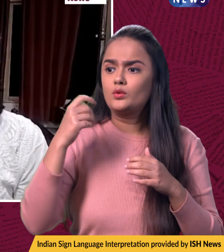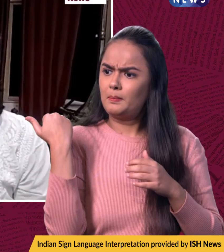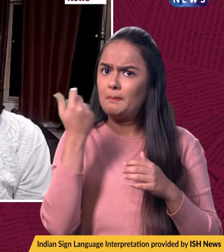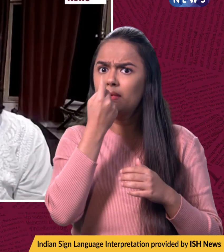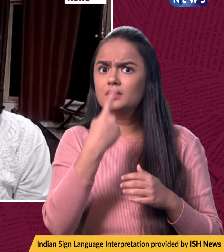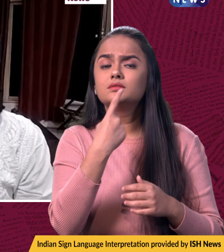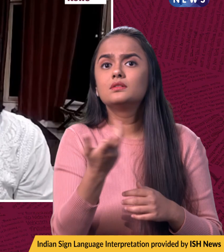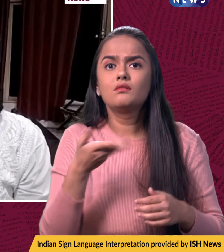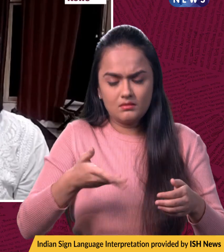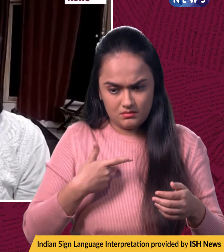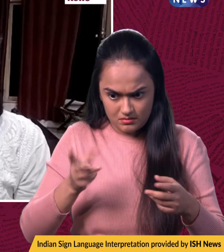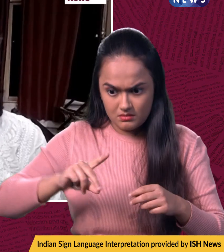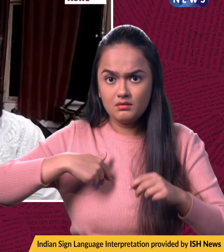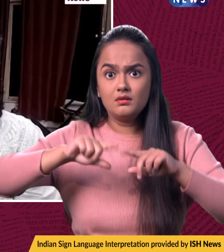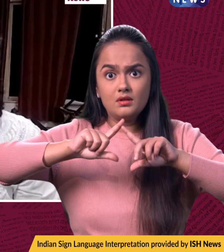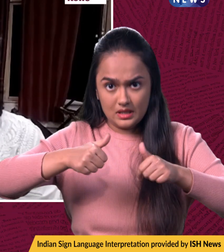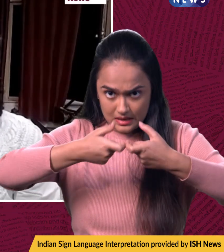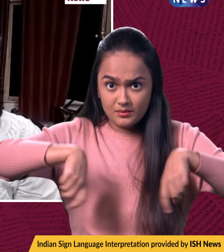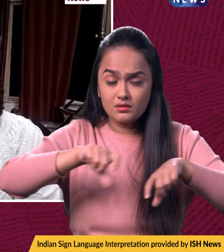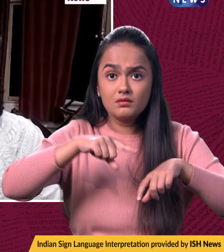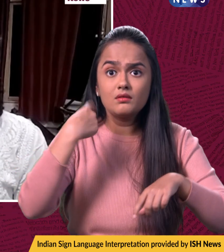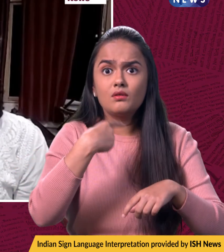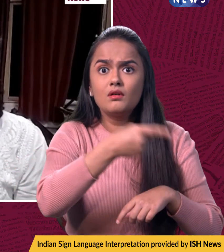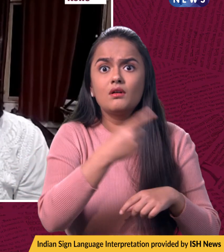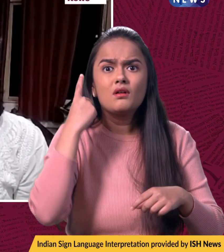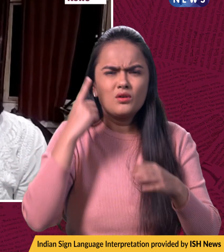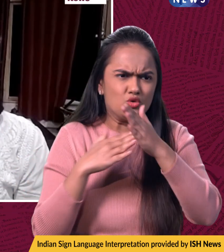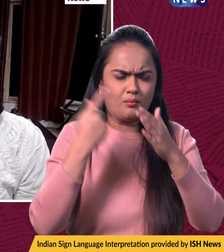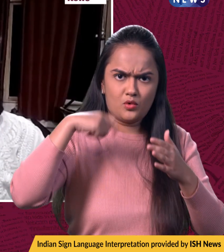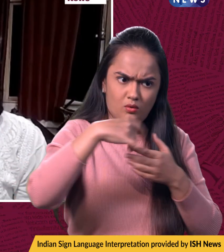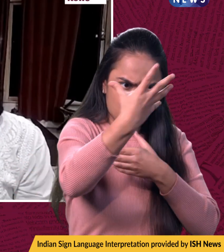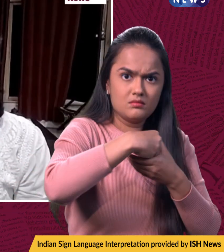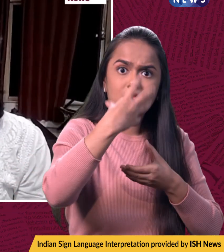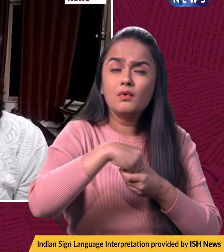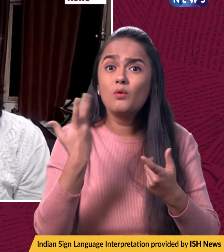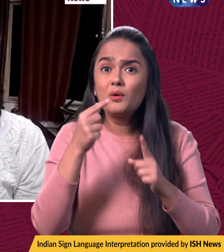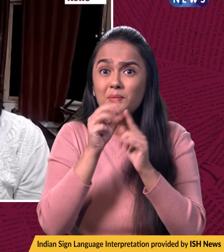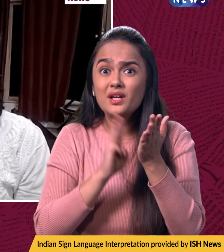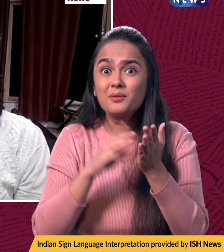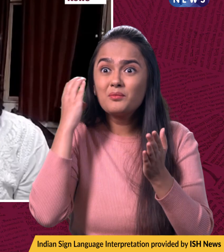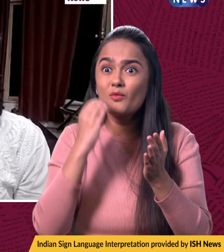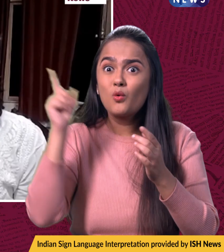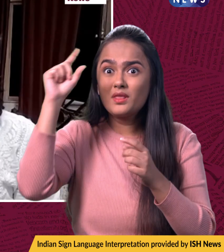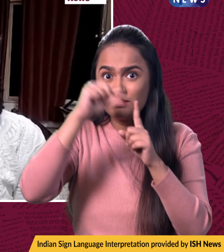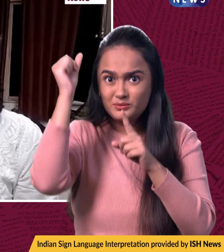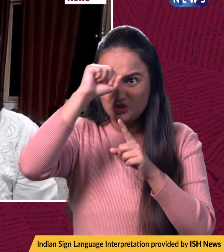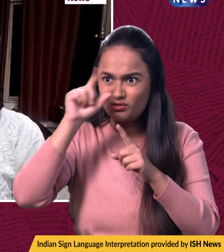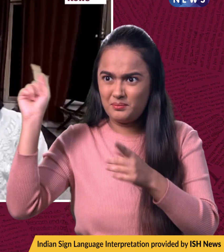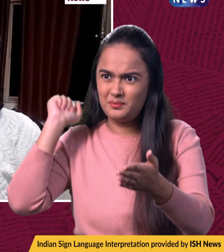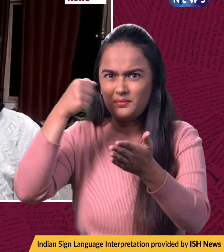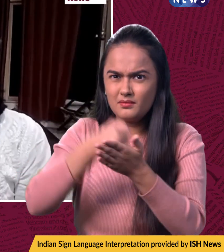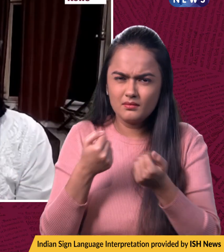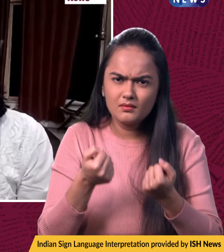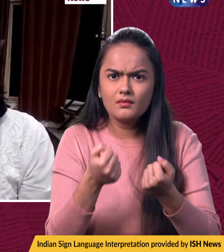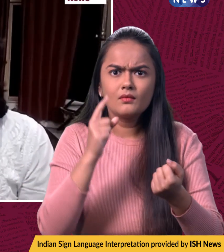Monday has said that it will appoint a committee headed by a retired judge of the top court to probe the alleged security breach during Prime